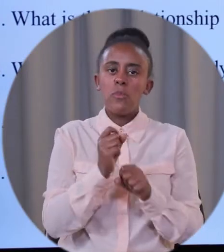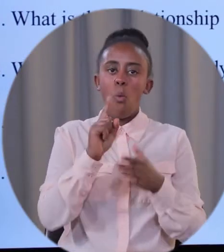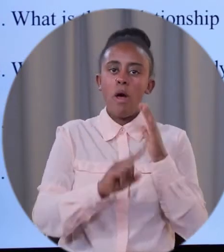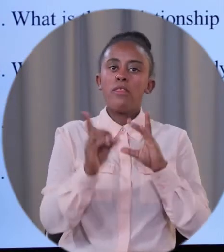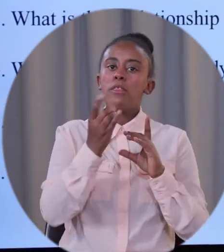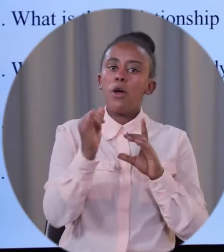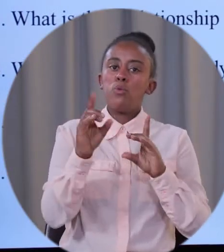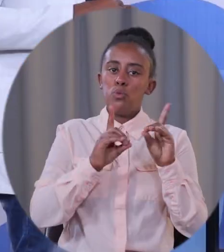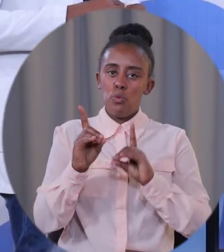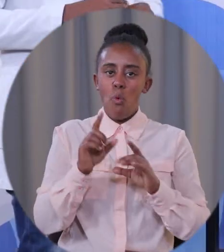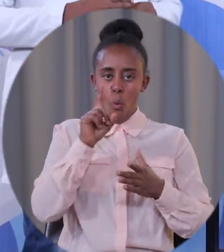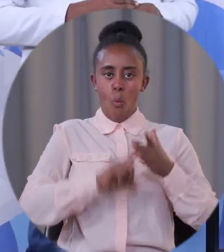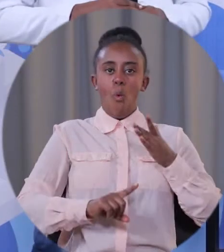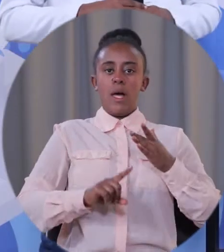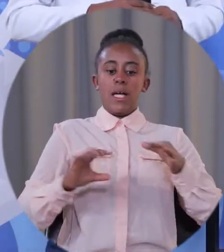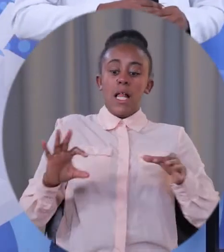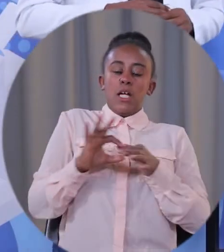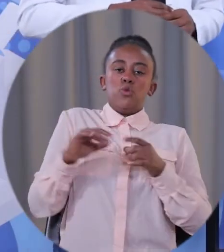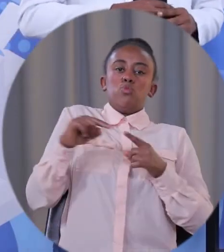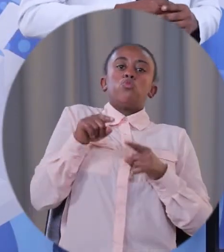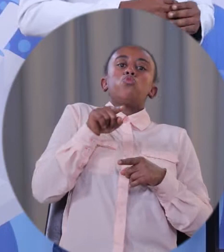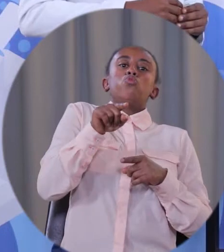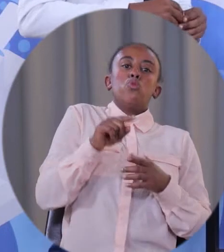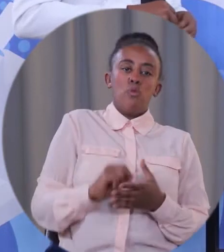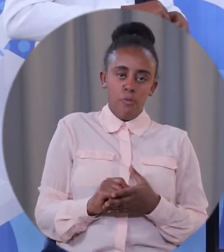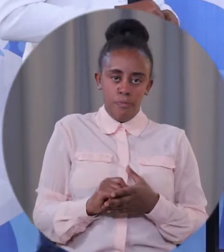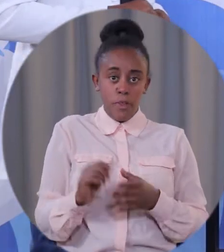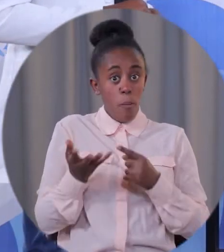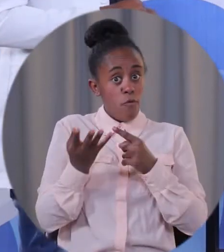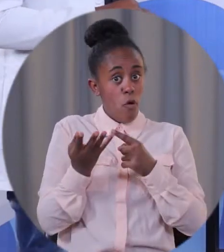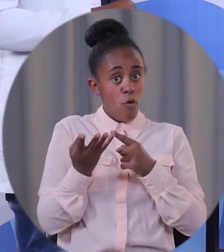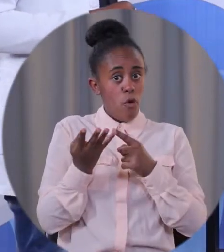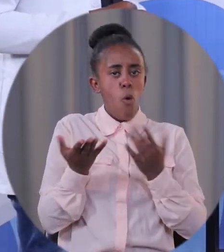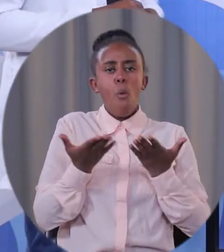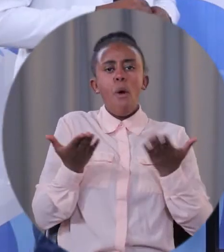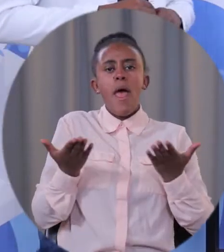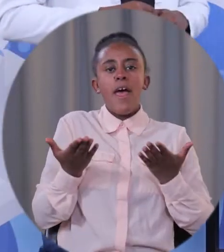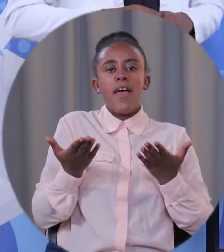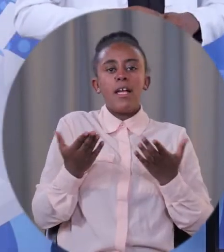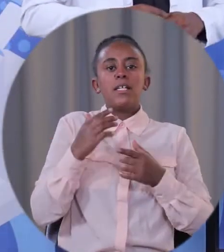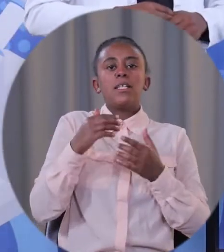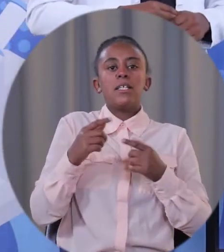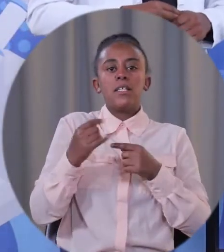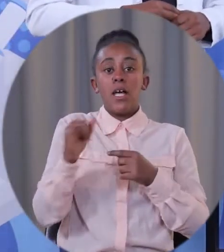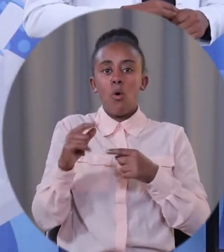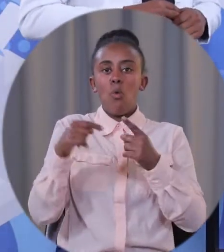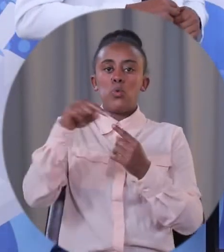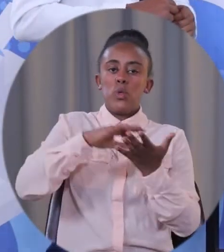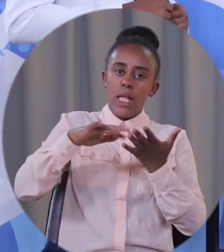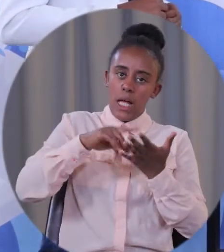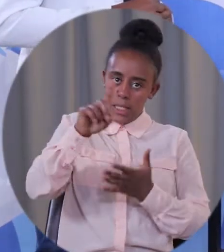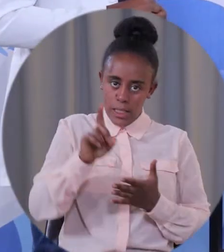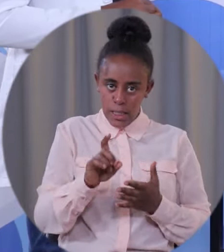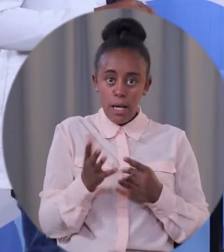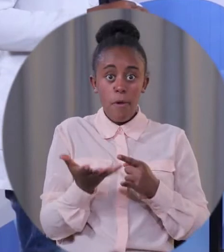Number 3, what is their relationship to you? Number 4, where do they go to study?